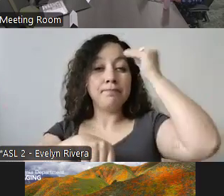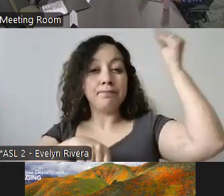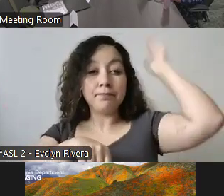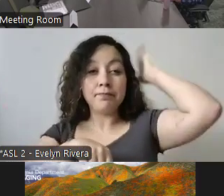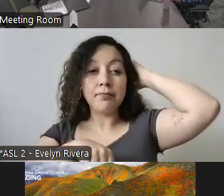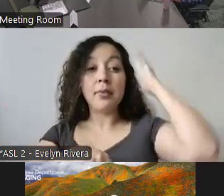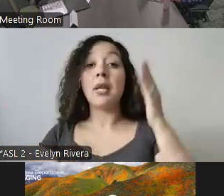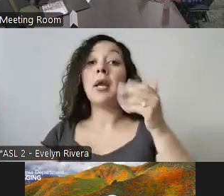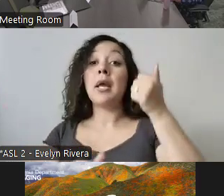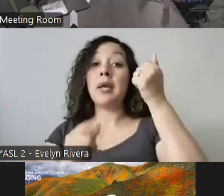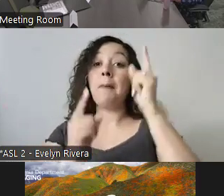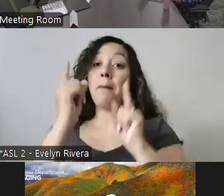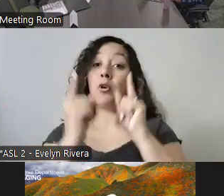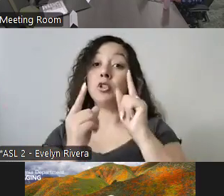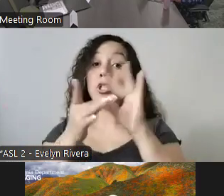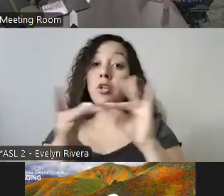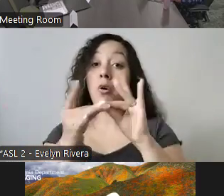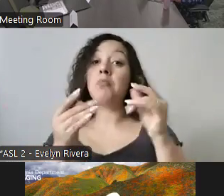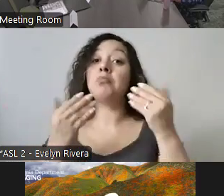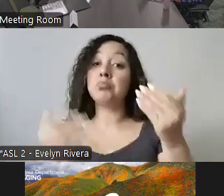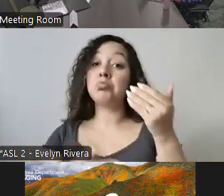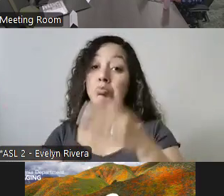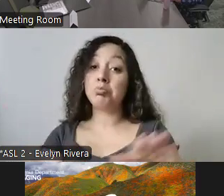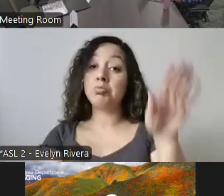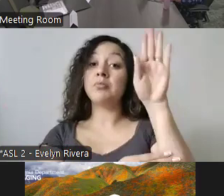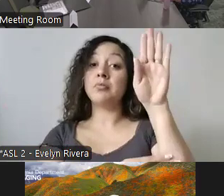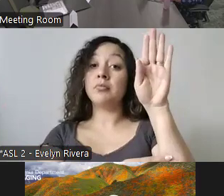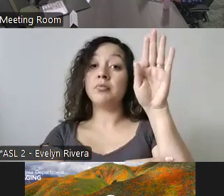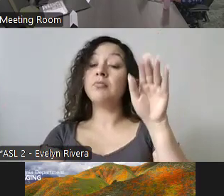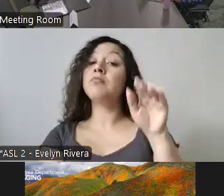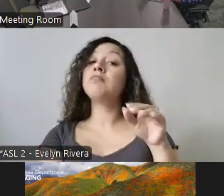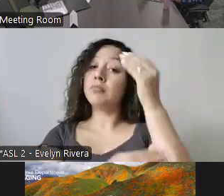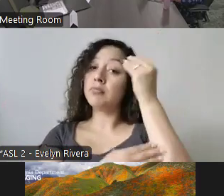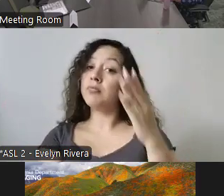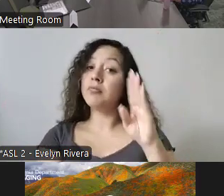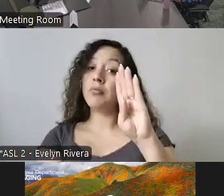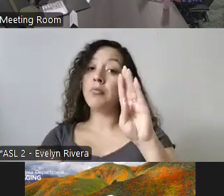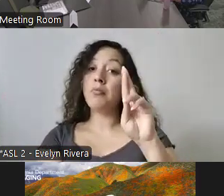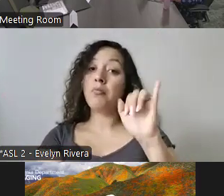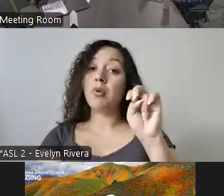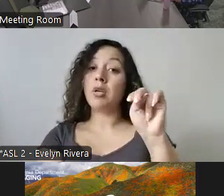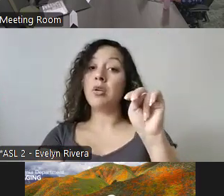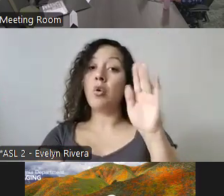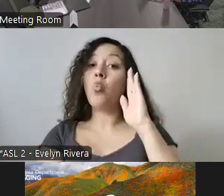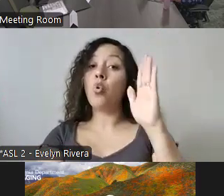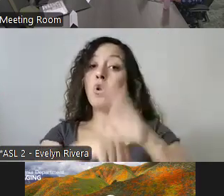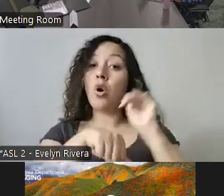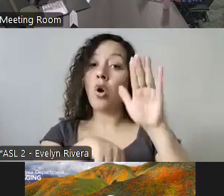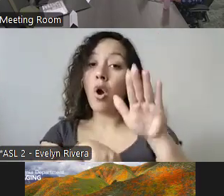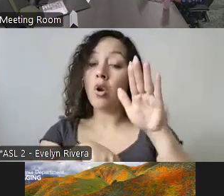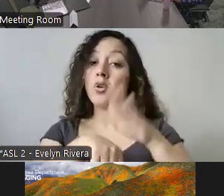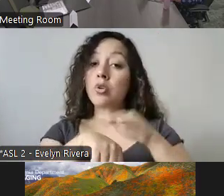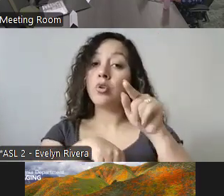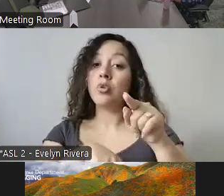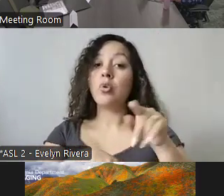in the room, you can raise your hand and Brian Carter will call on you. Verbal comments for our attendees